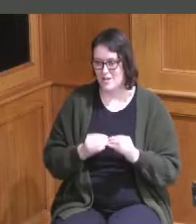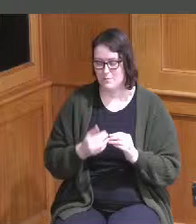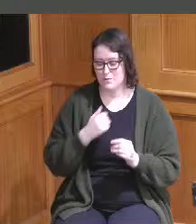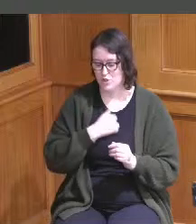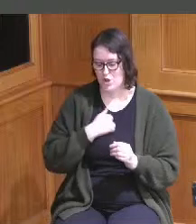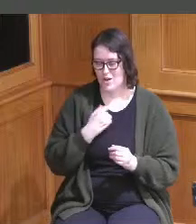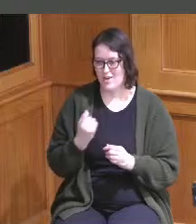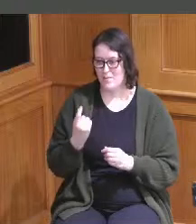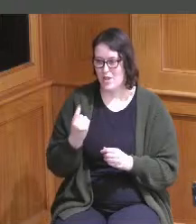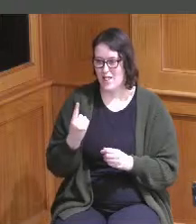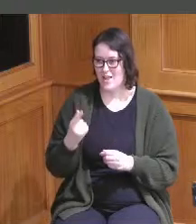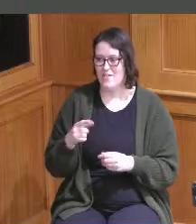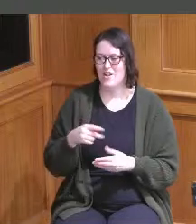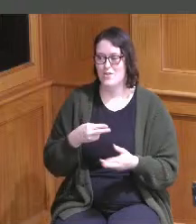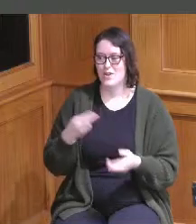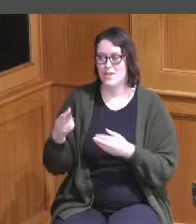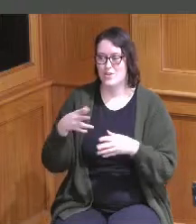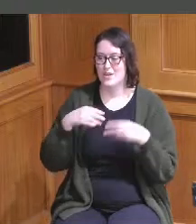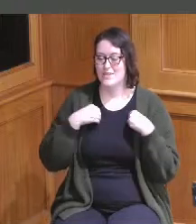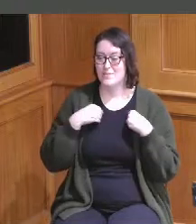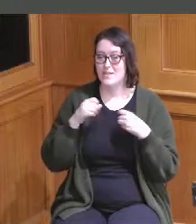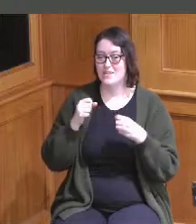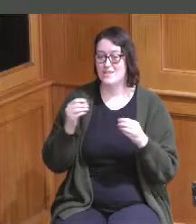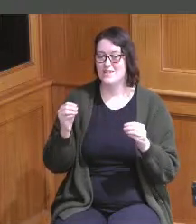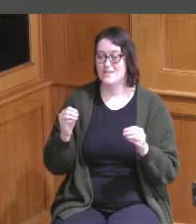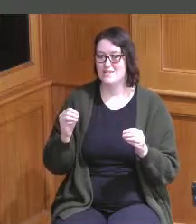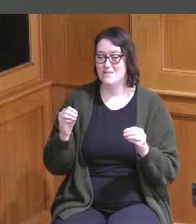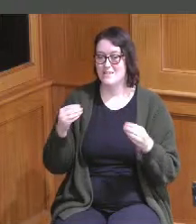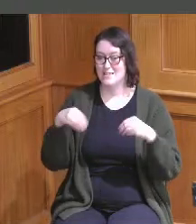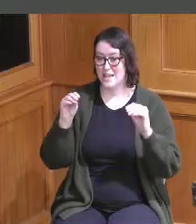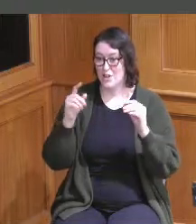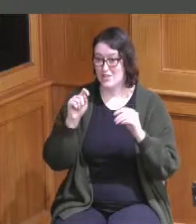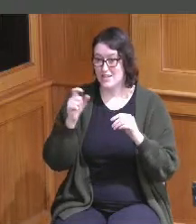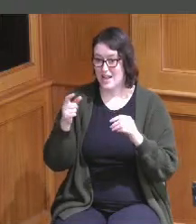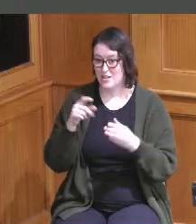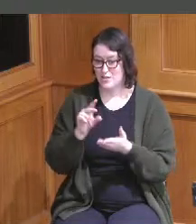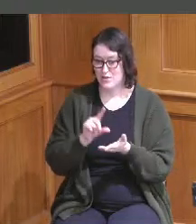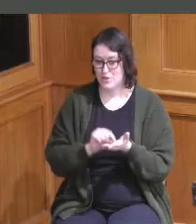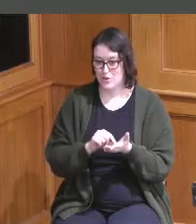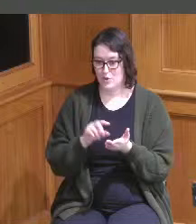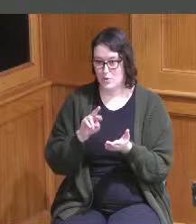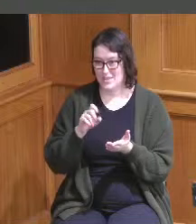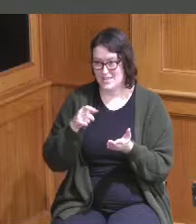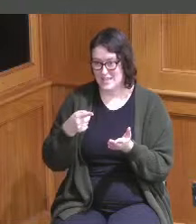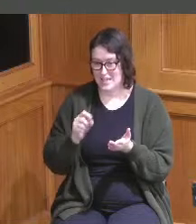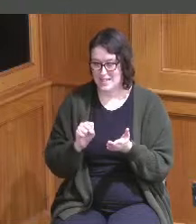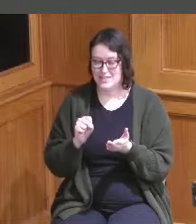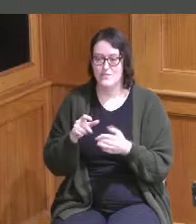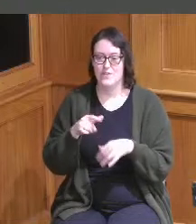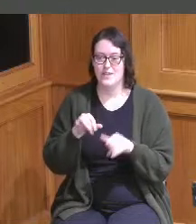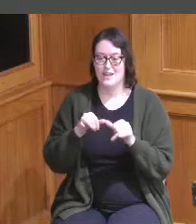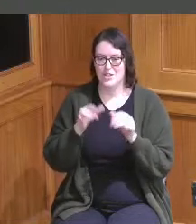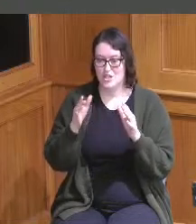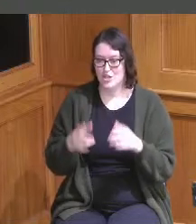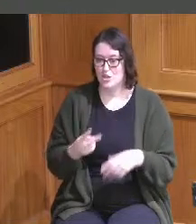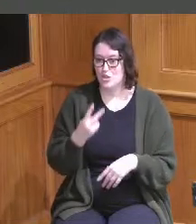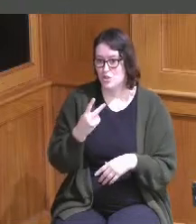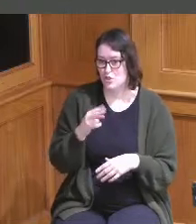Item number 11 is a resolution accepting sales tax on receipts for the Hamilton County Engineer for two receipts